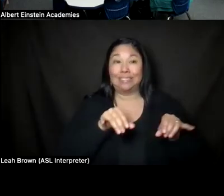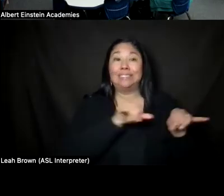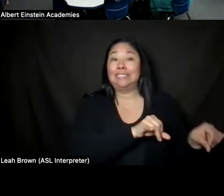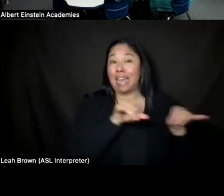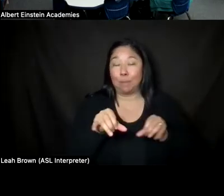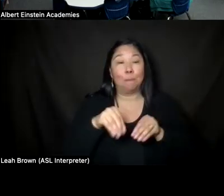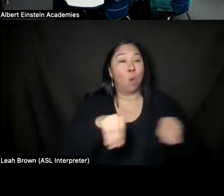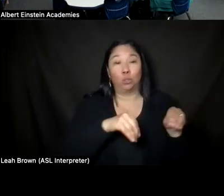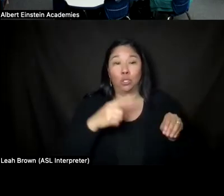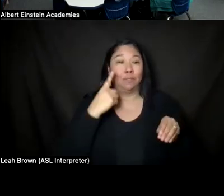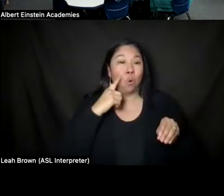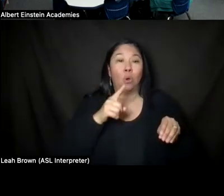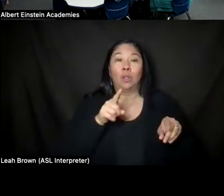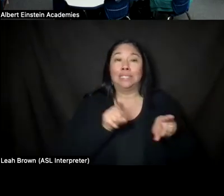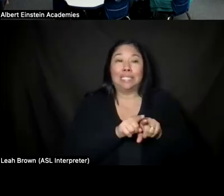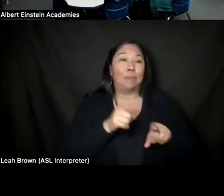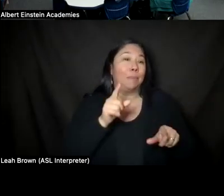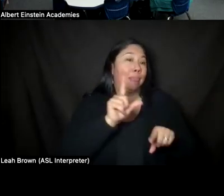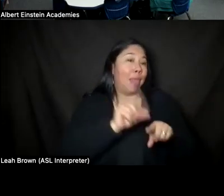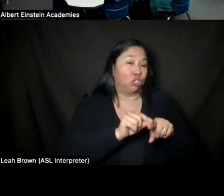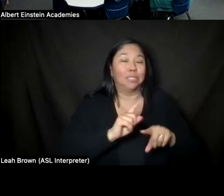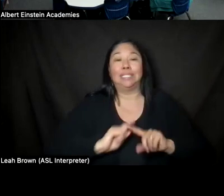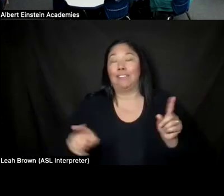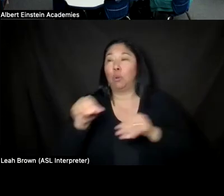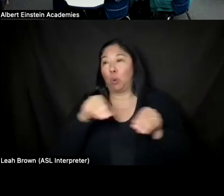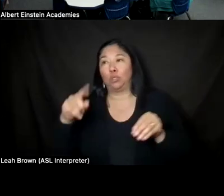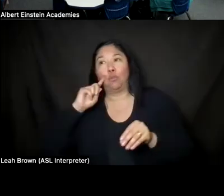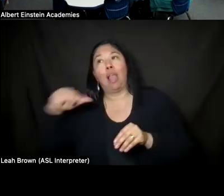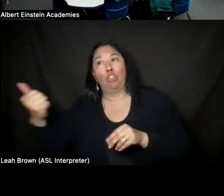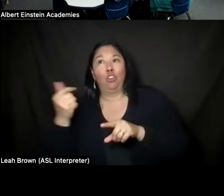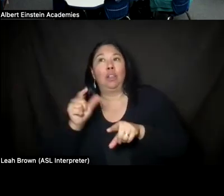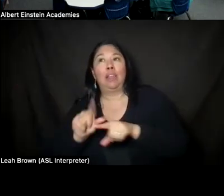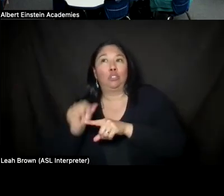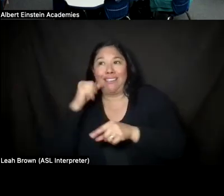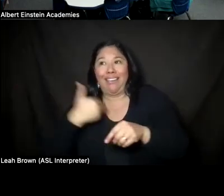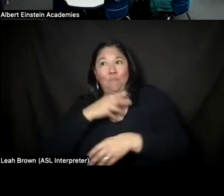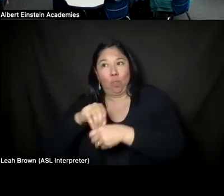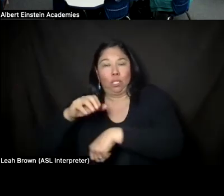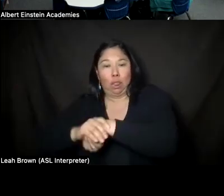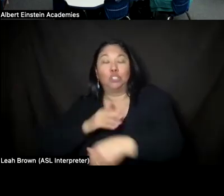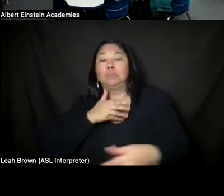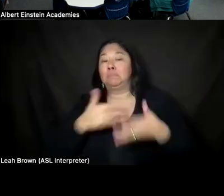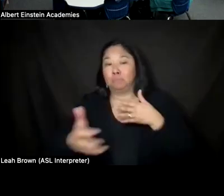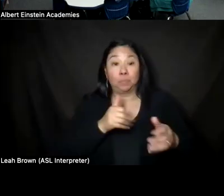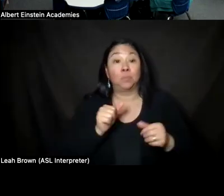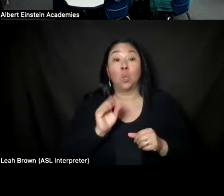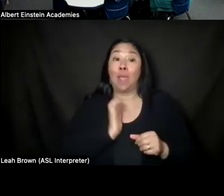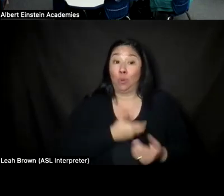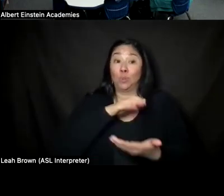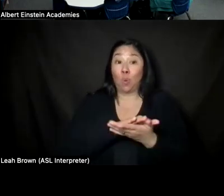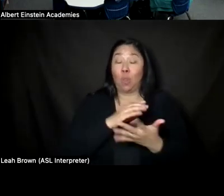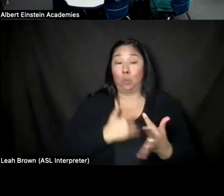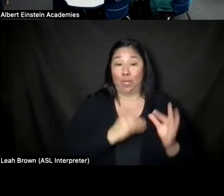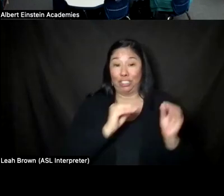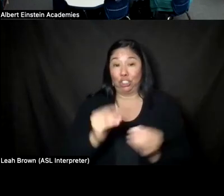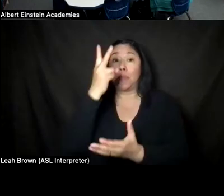make the same sounds, and then they're different from the others. And then we have those hand movements. So at our school, we're teaching kids both